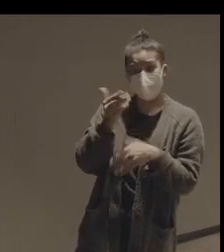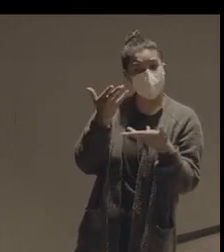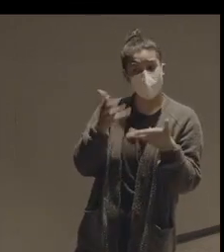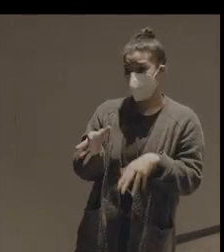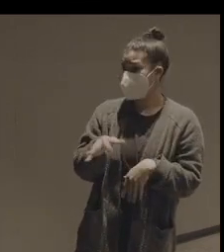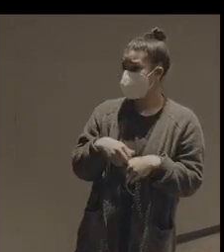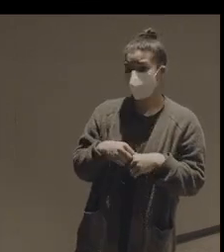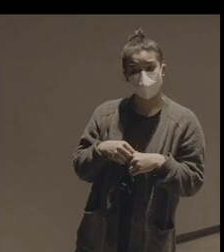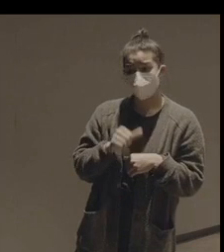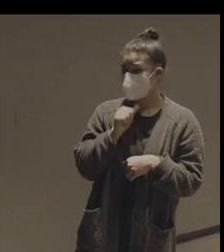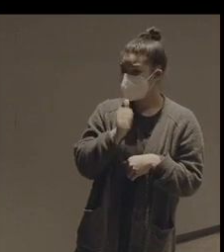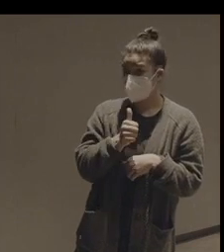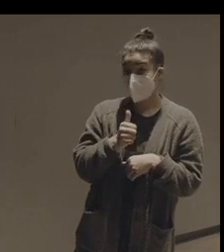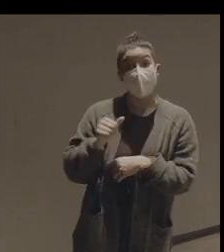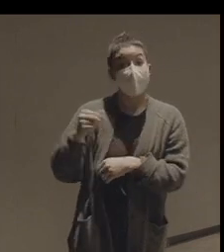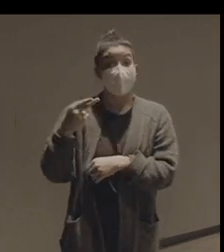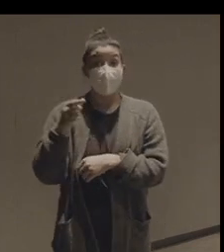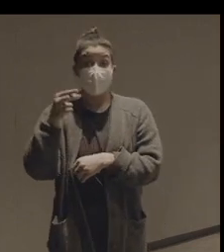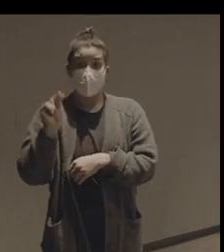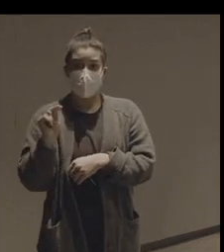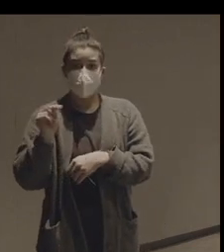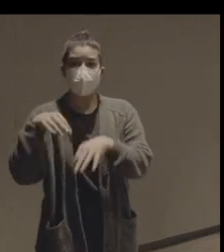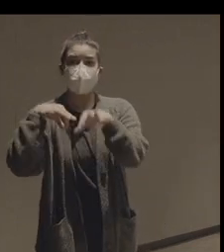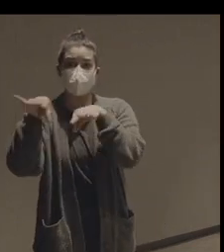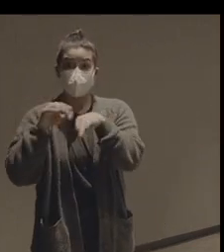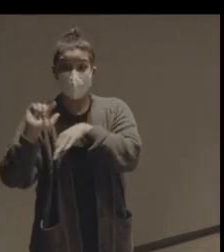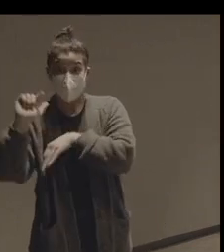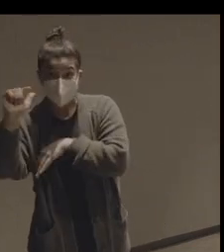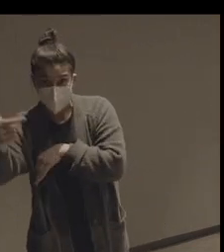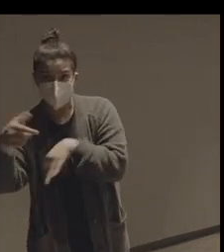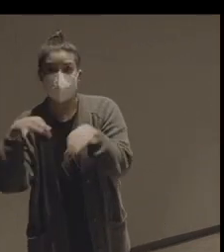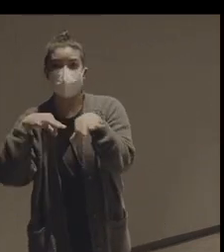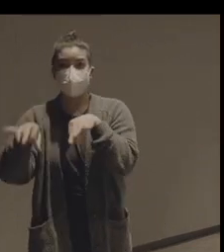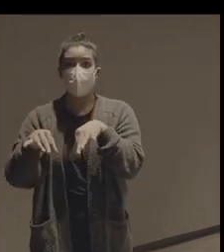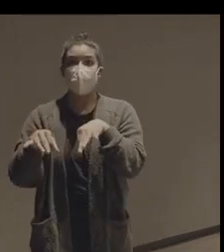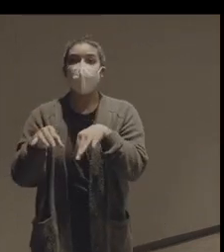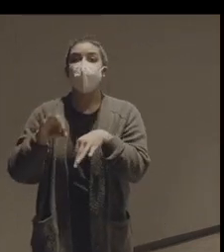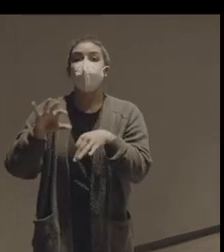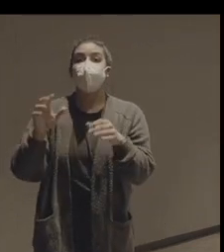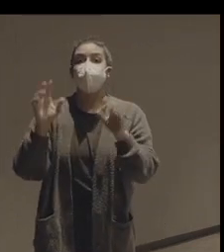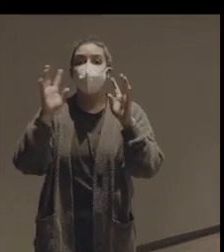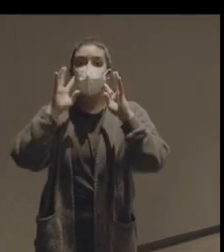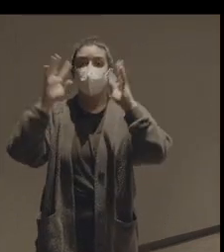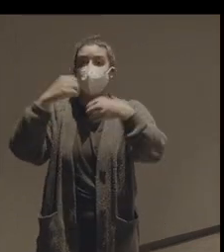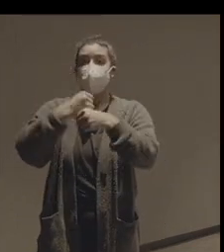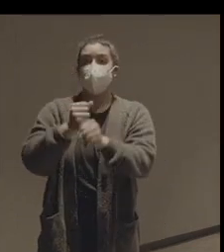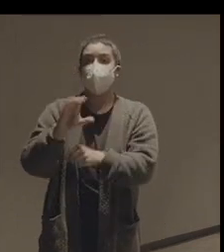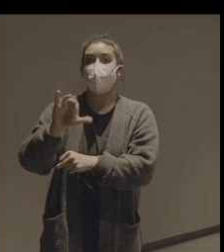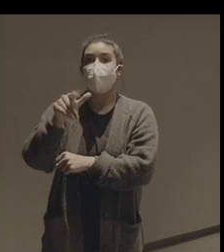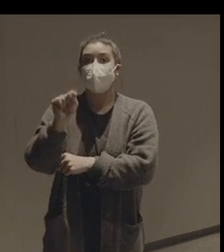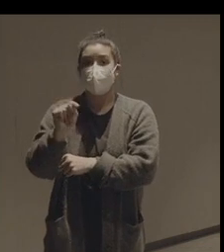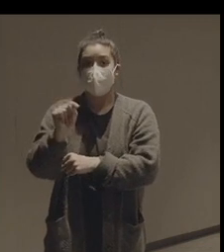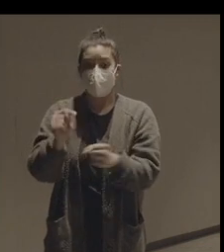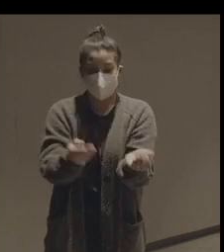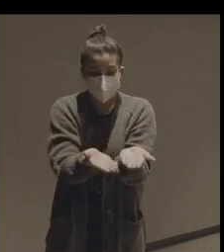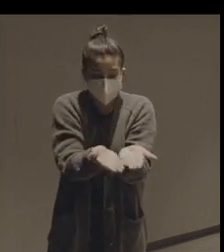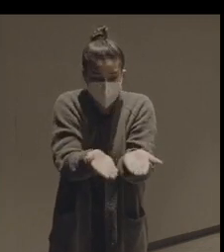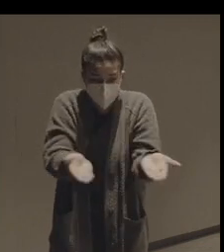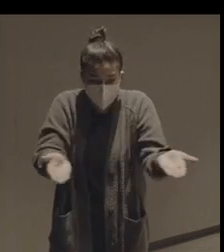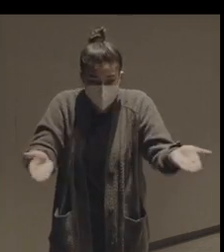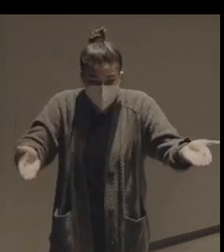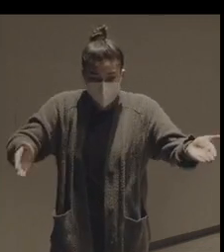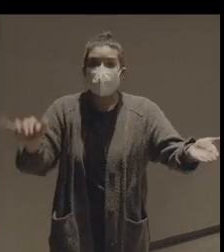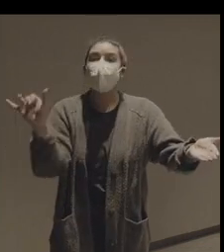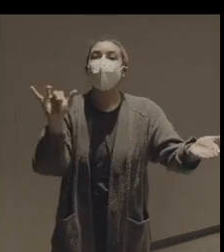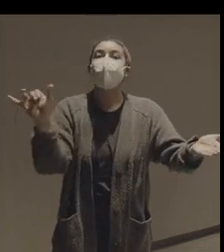Getty Center interview that she had cast what was essentially a thick pancake and had planned to sand it down into the